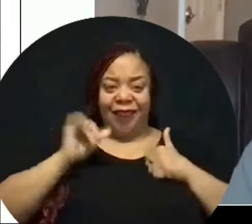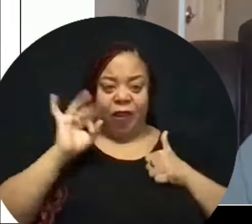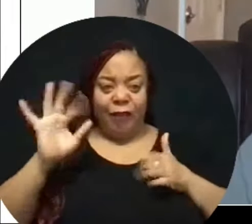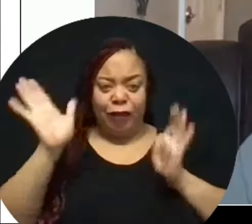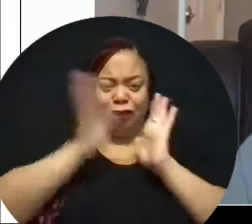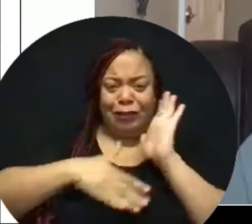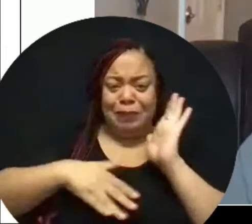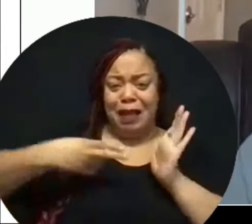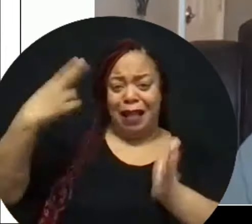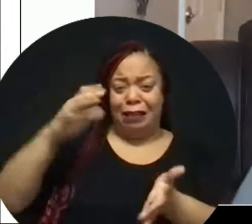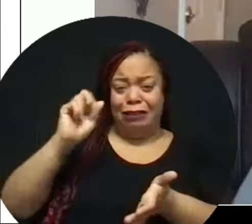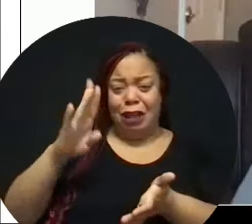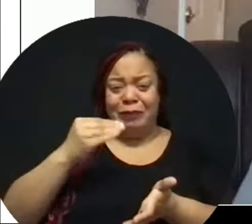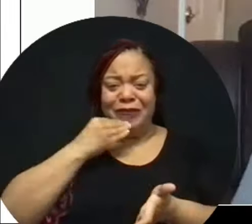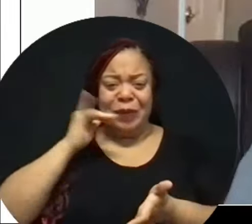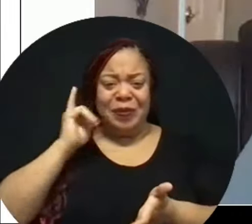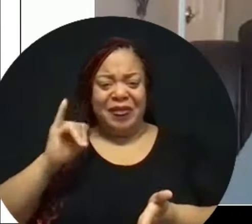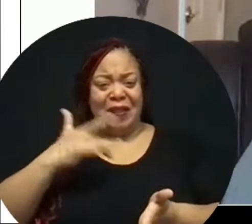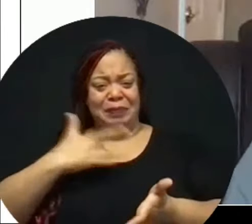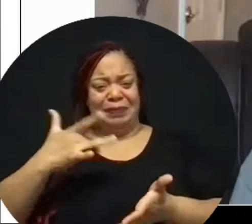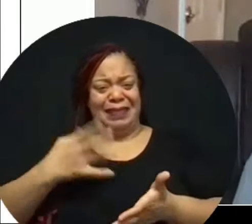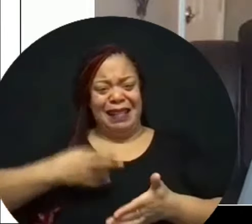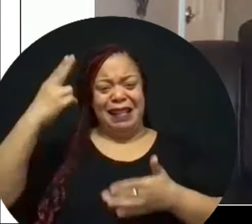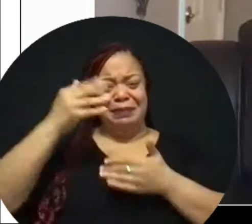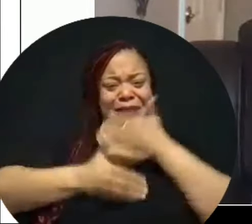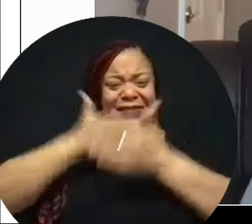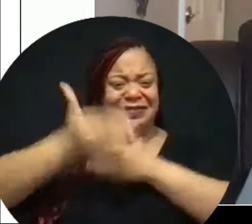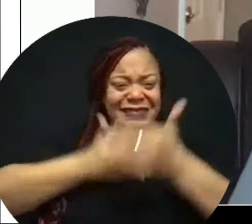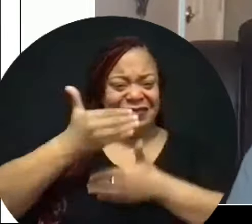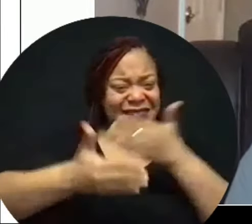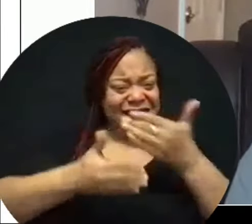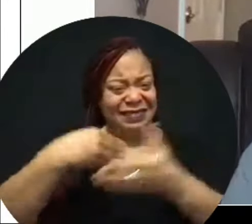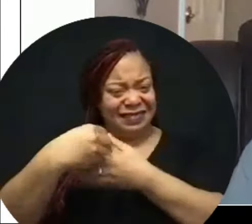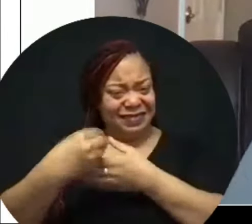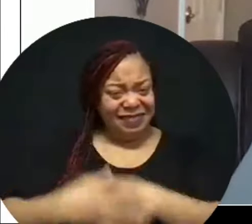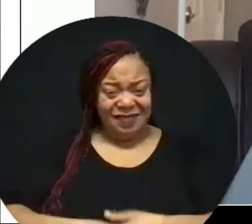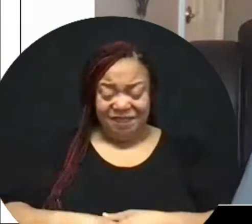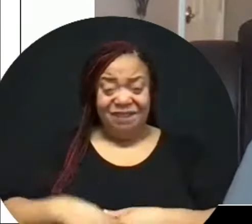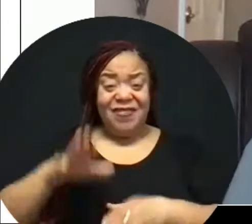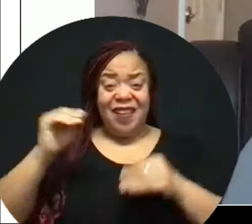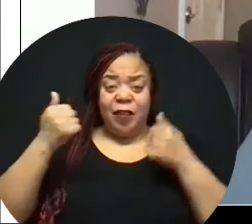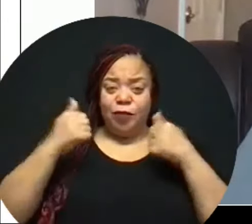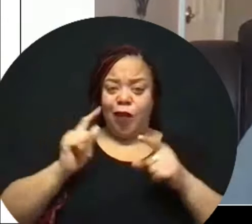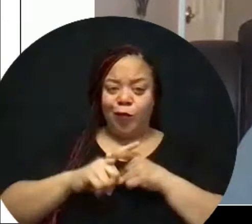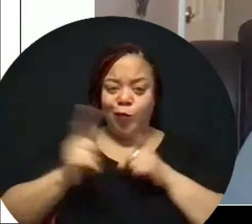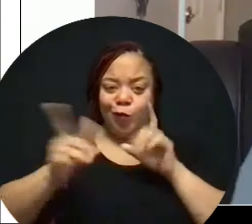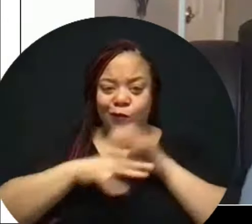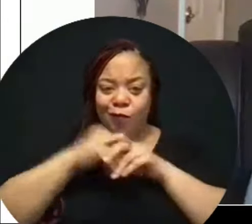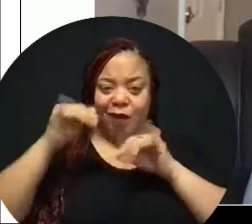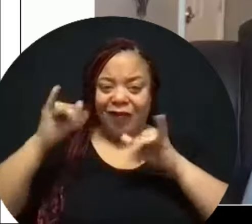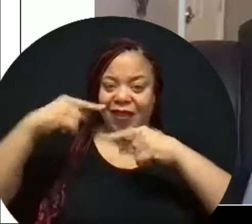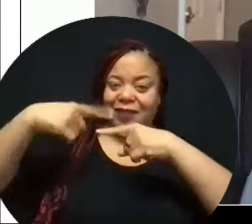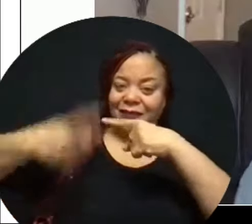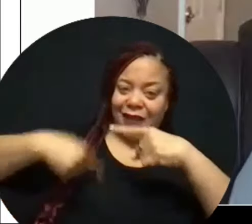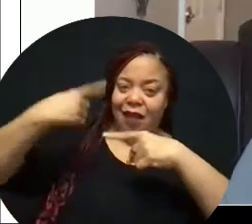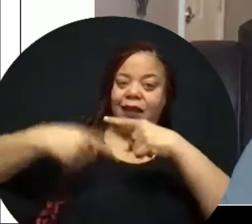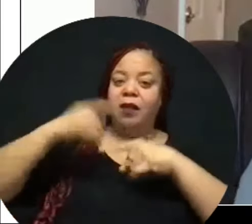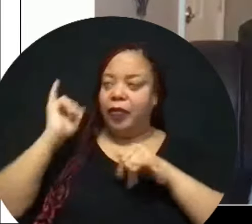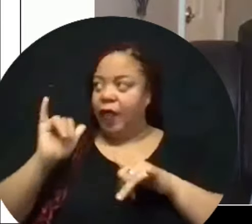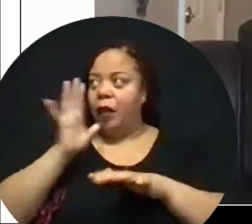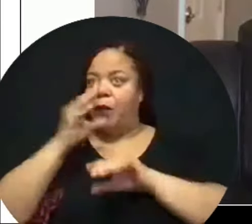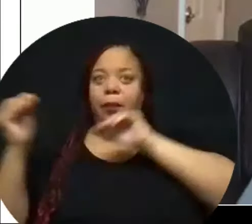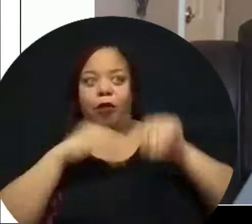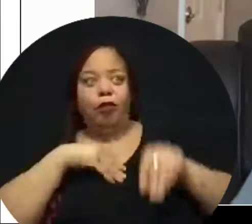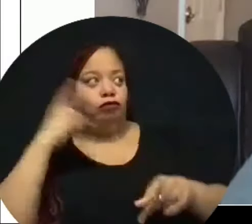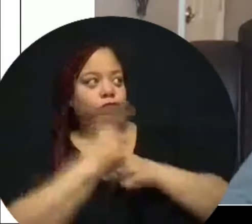because options aren't really there to get out. Like for example, like we mentioned food deserts, going out and then you eat at a 7-Eleven because you don't